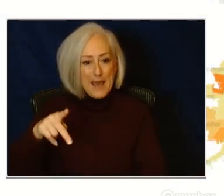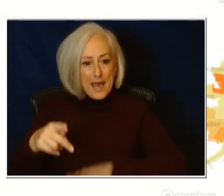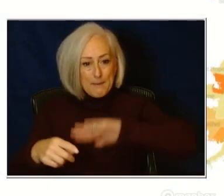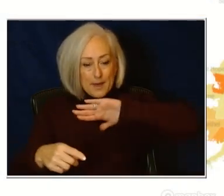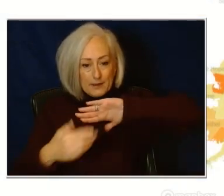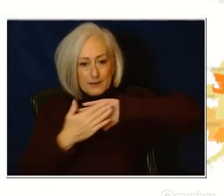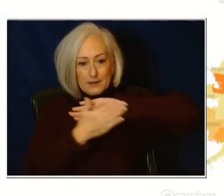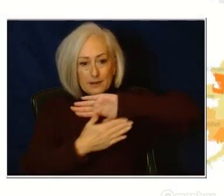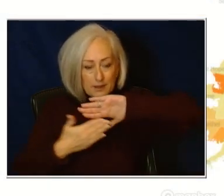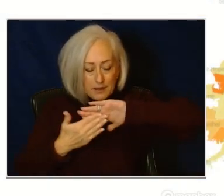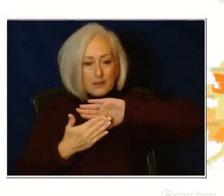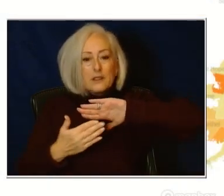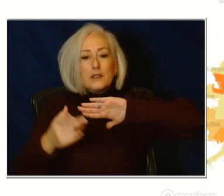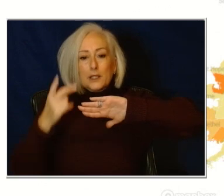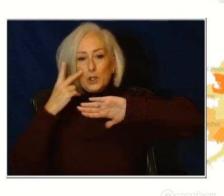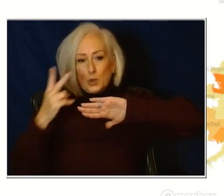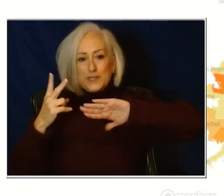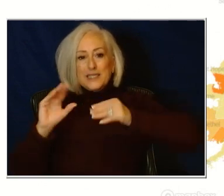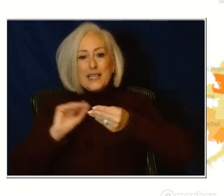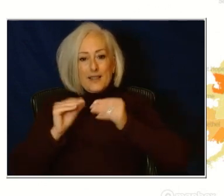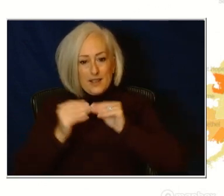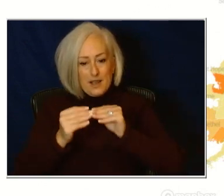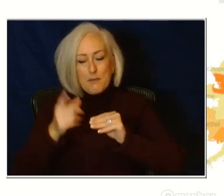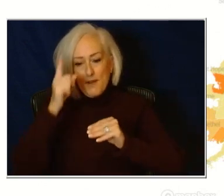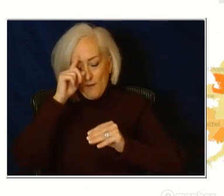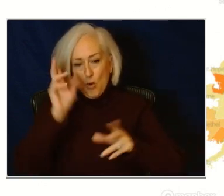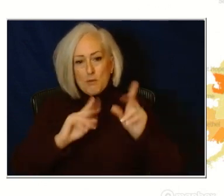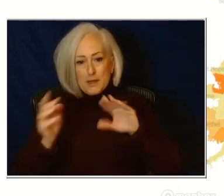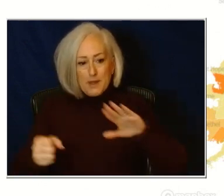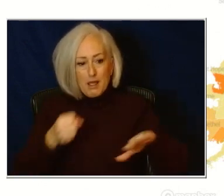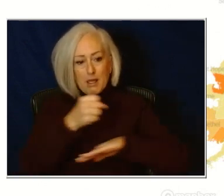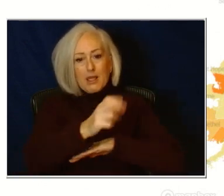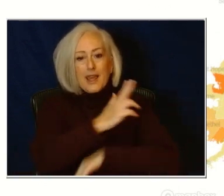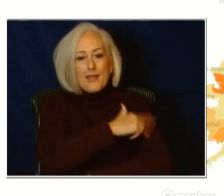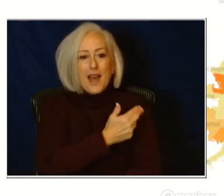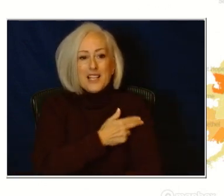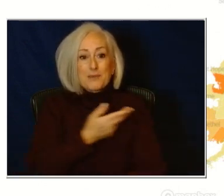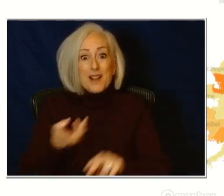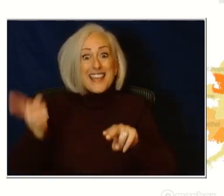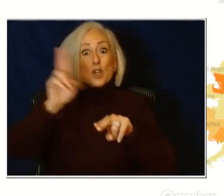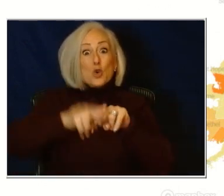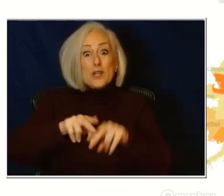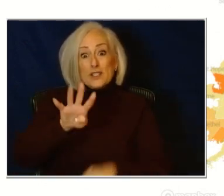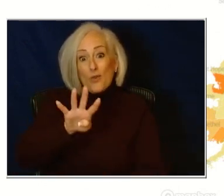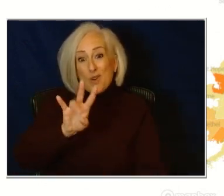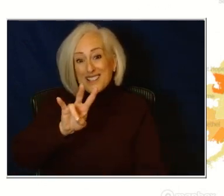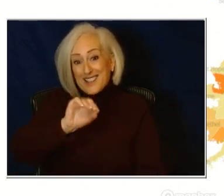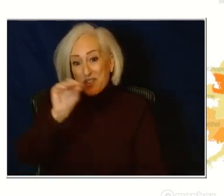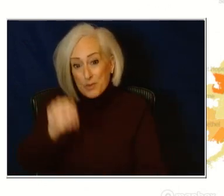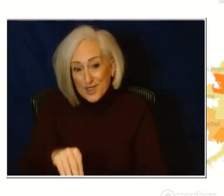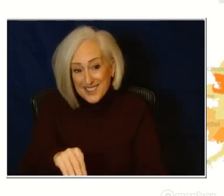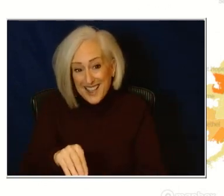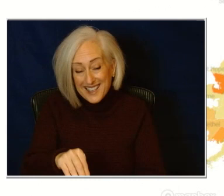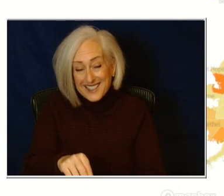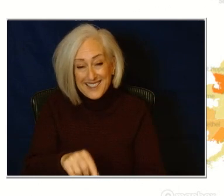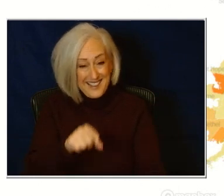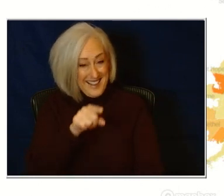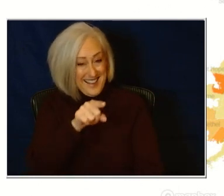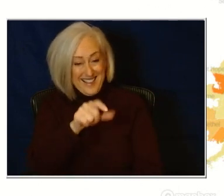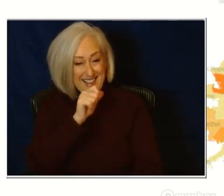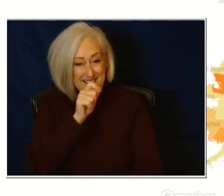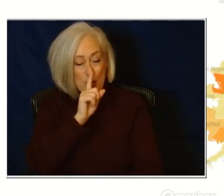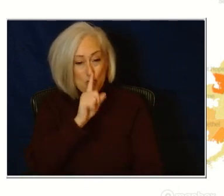country over the 2 weeks, the hospitalizations are up 47%, number of COVID cases, and this is what not even a real count anymore because of all the at-home